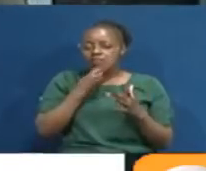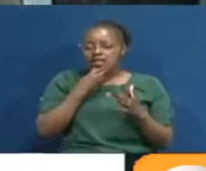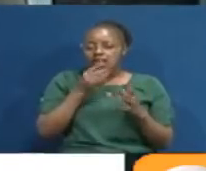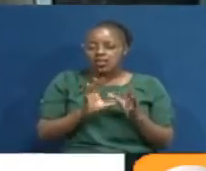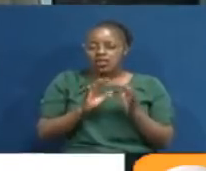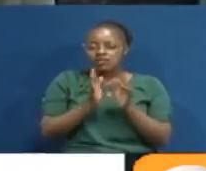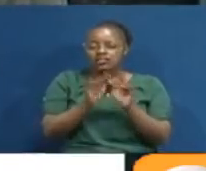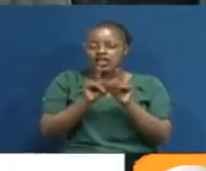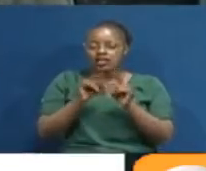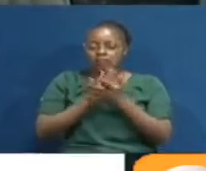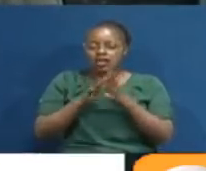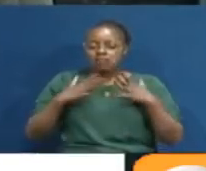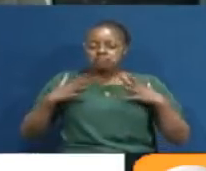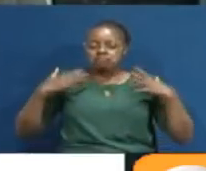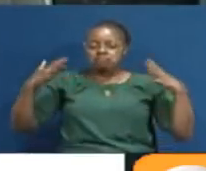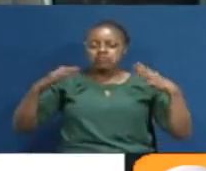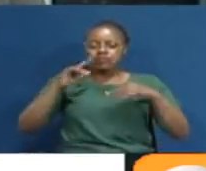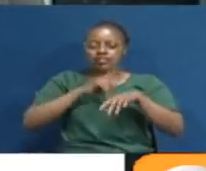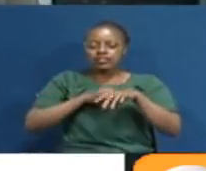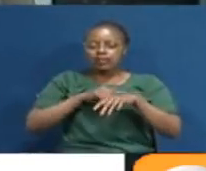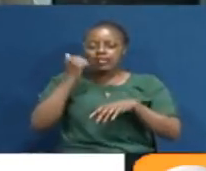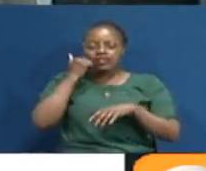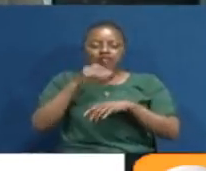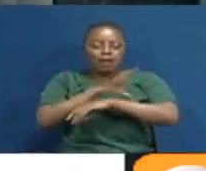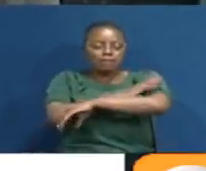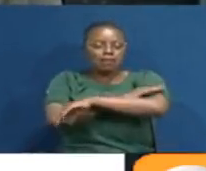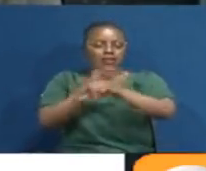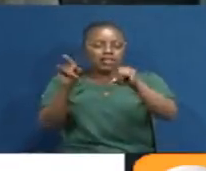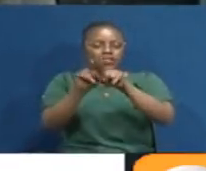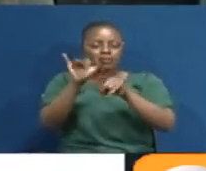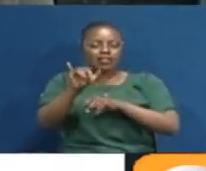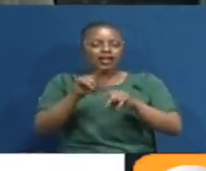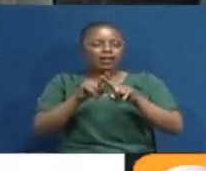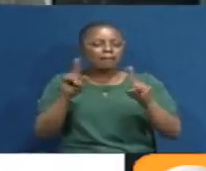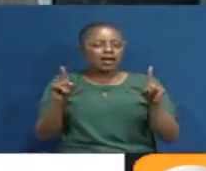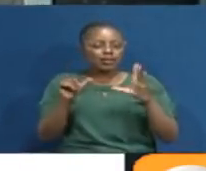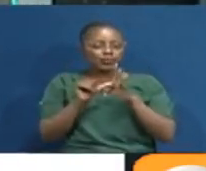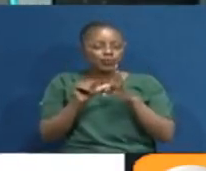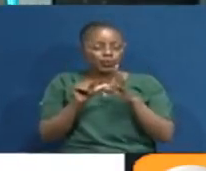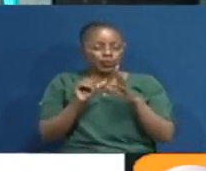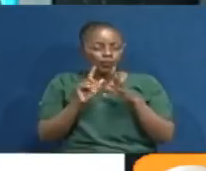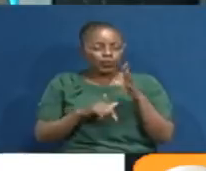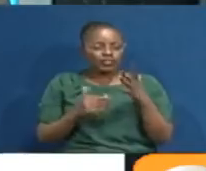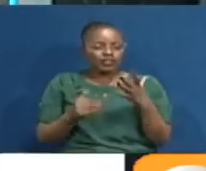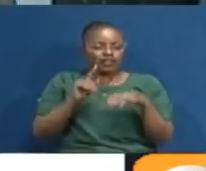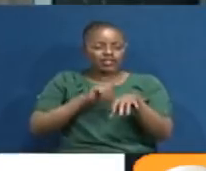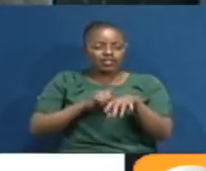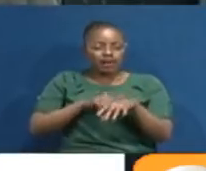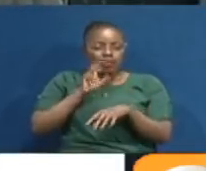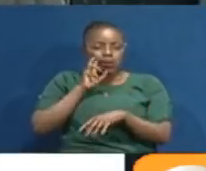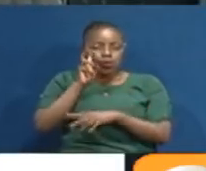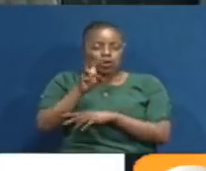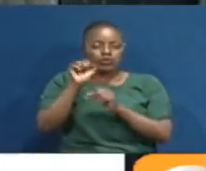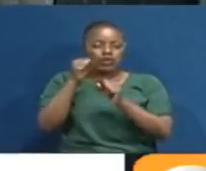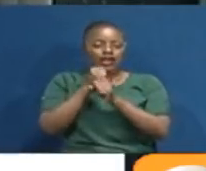baldness and become bald at a certain age. Blood pressure is a bit like that. The problem is, the good thing is, once you detect it, you